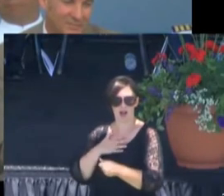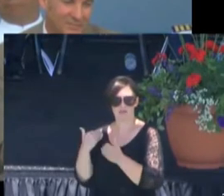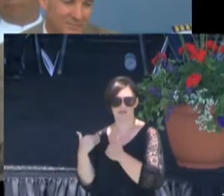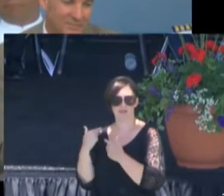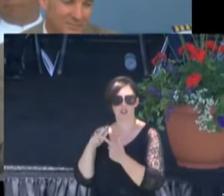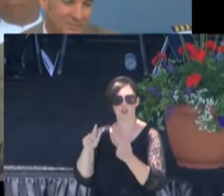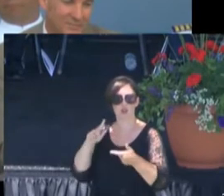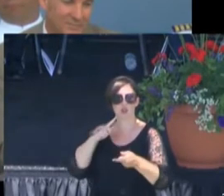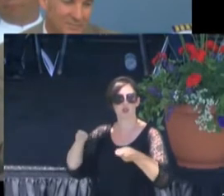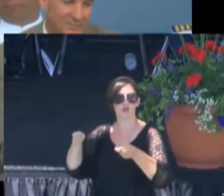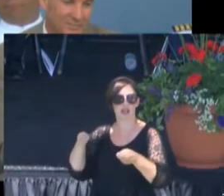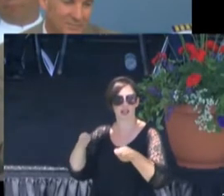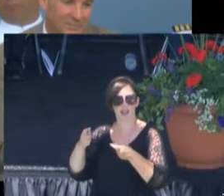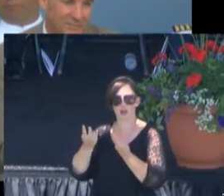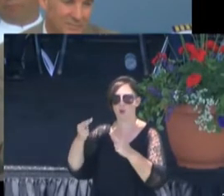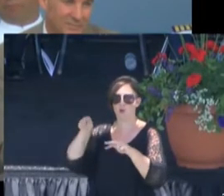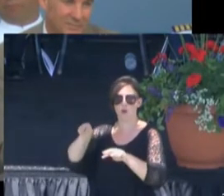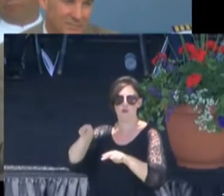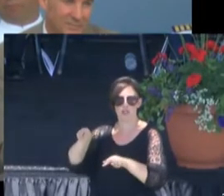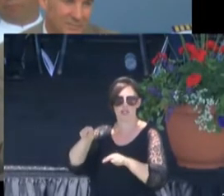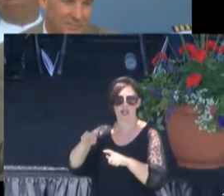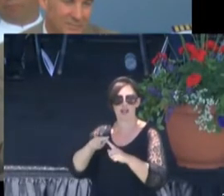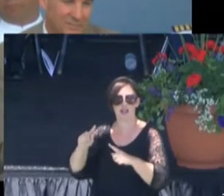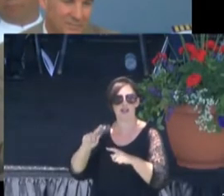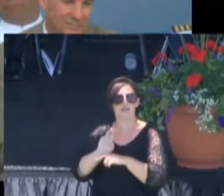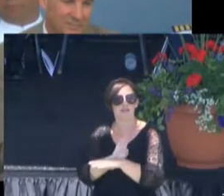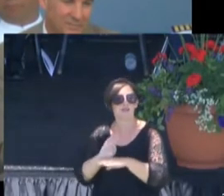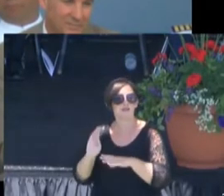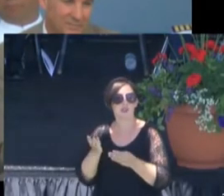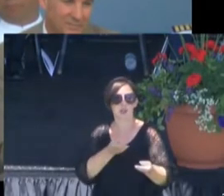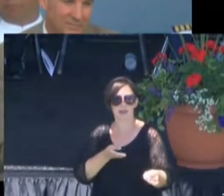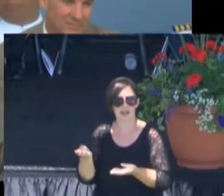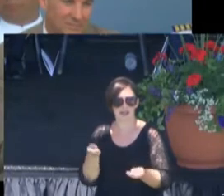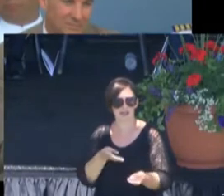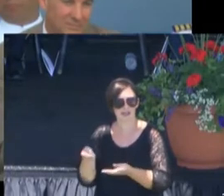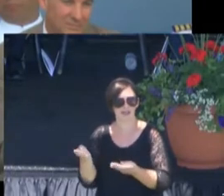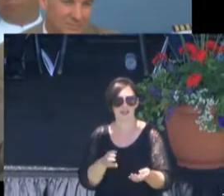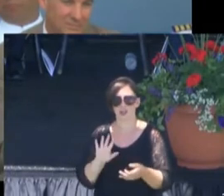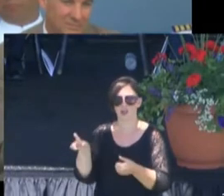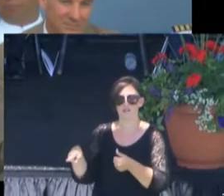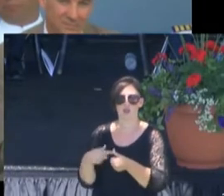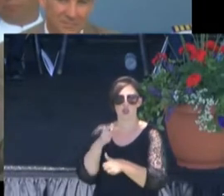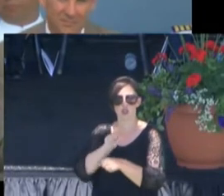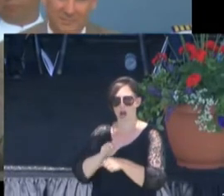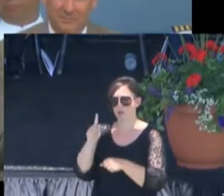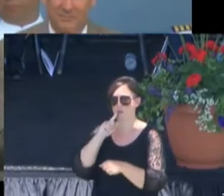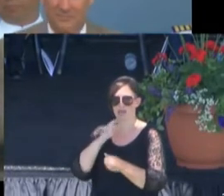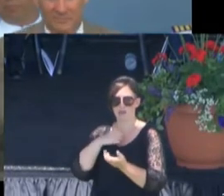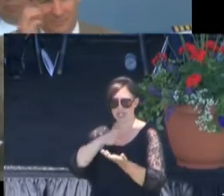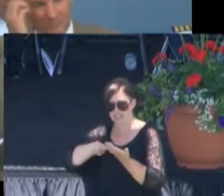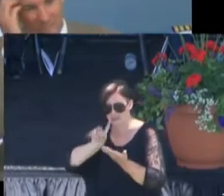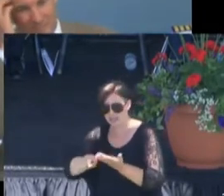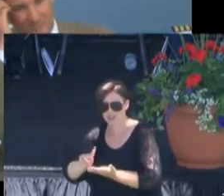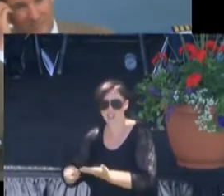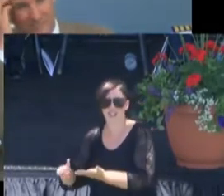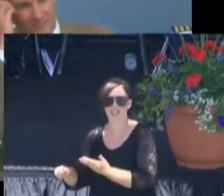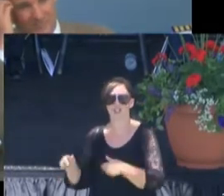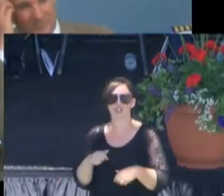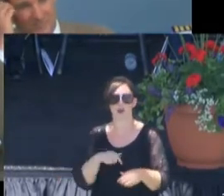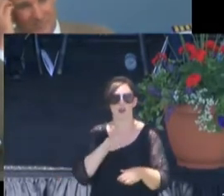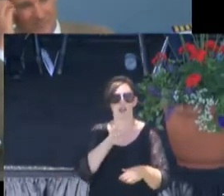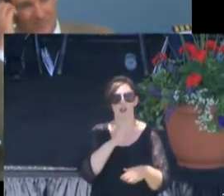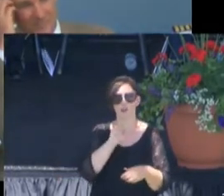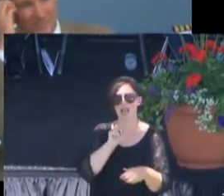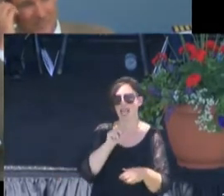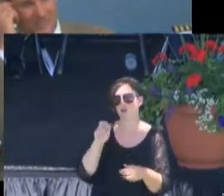Coast Guard regulated oversight of commercial vessel shipping. Their first jobs will be marine inspection. So as a 3rd mate or a 3rd engineer, you just might